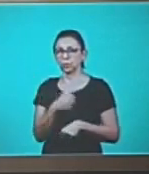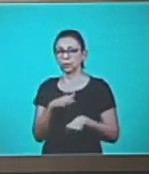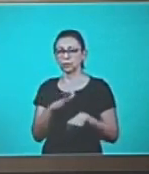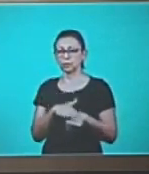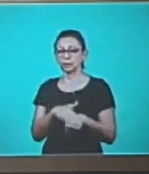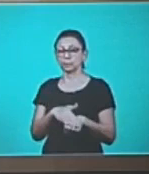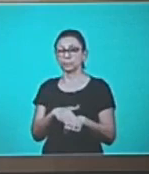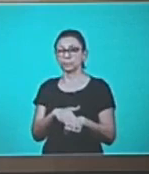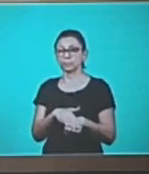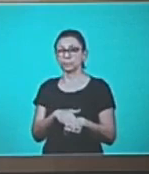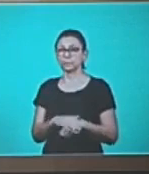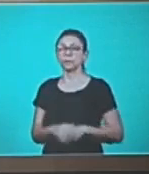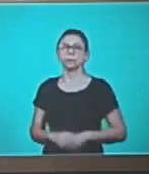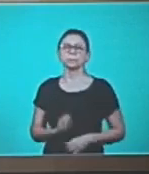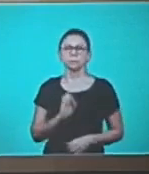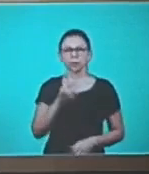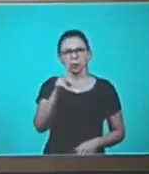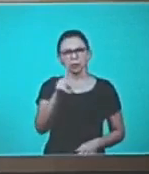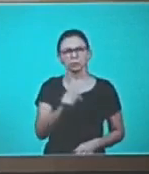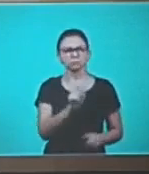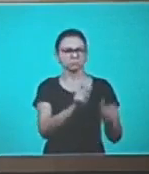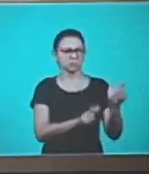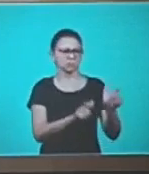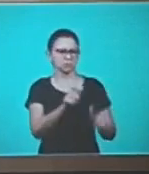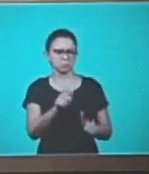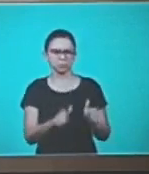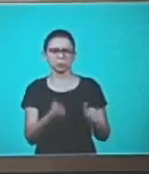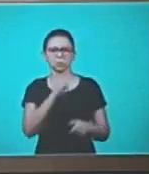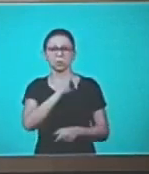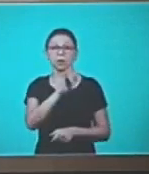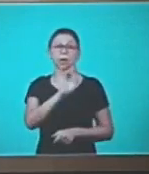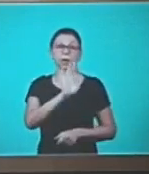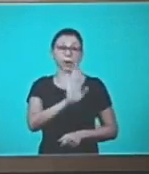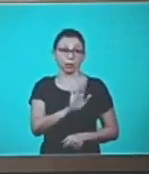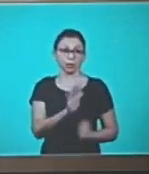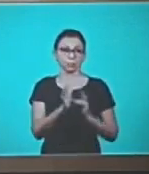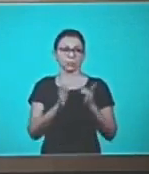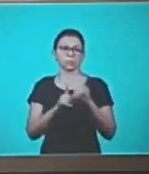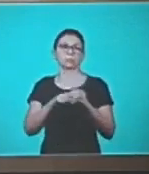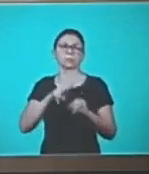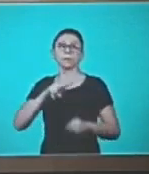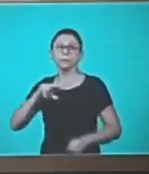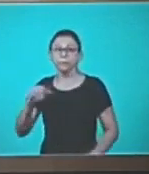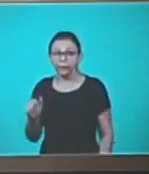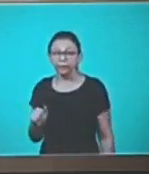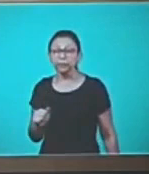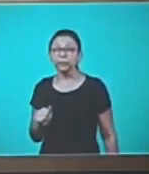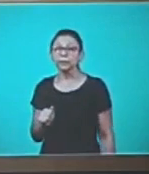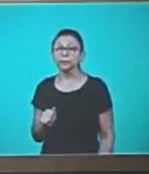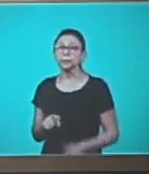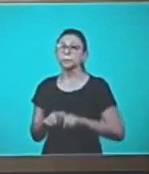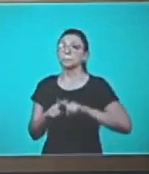But saying that the Lord Jesus is coming, everybody's saying, I can't say, of course, but now,